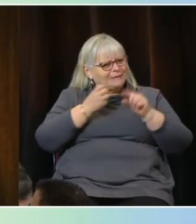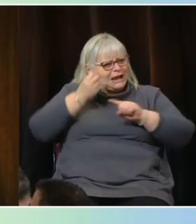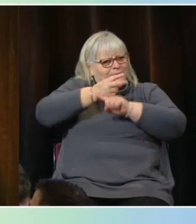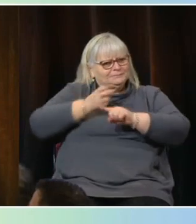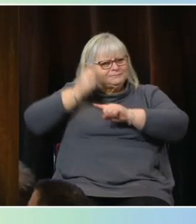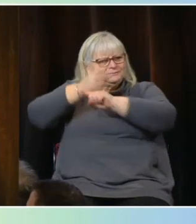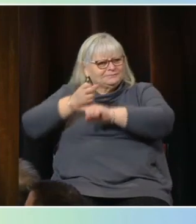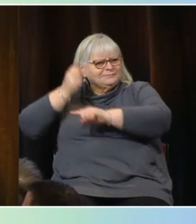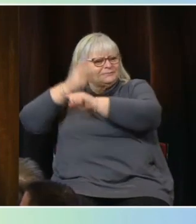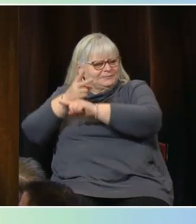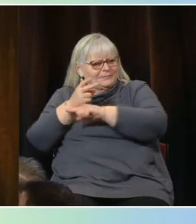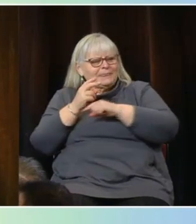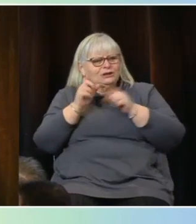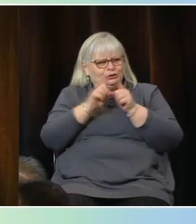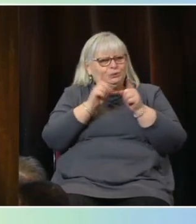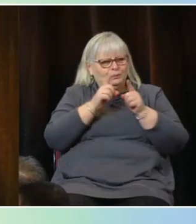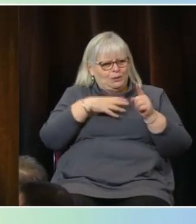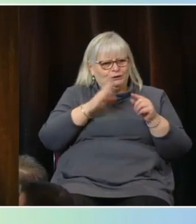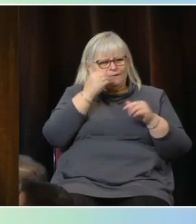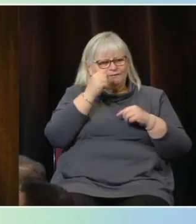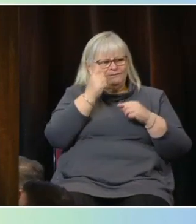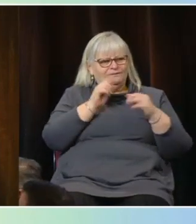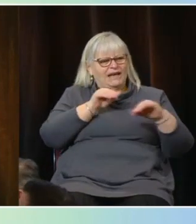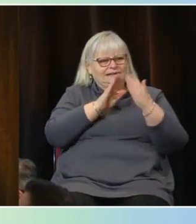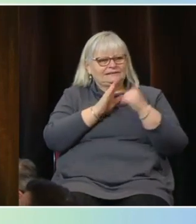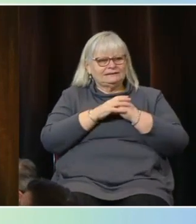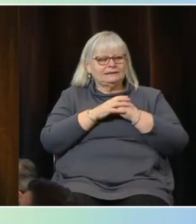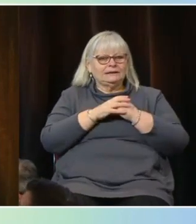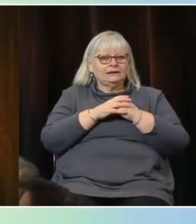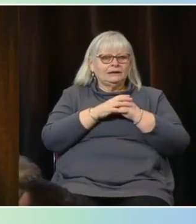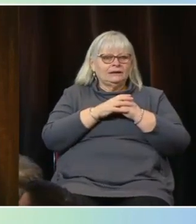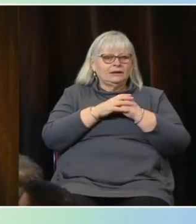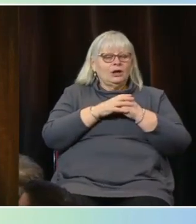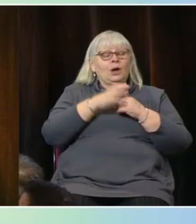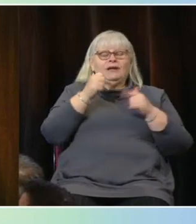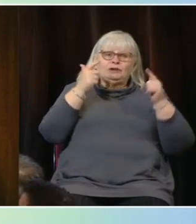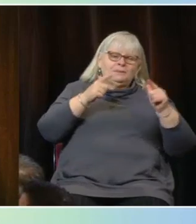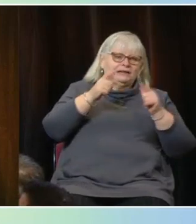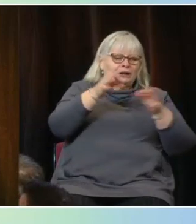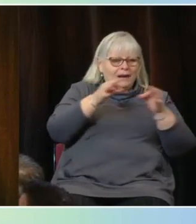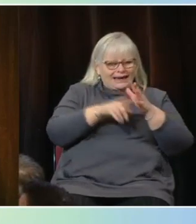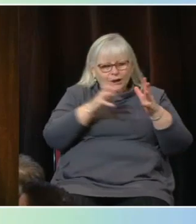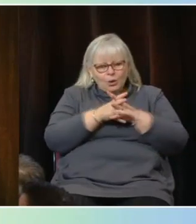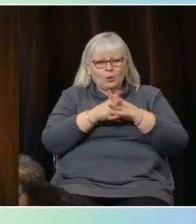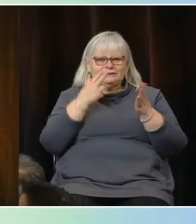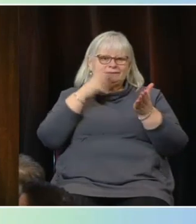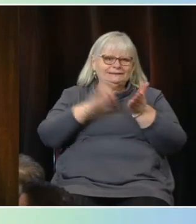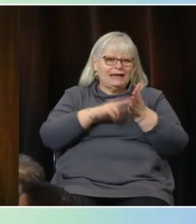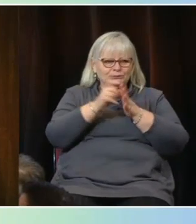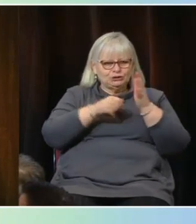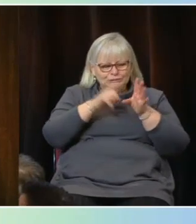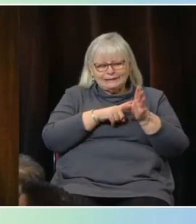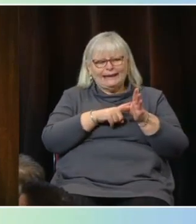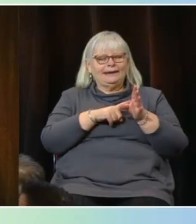the movement of Labor and resources these include overly restrictive land use planning laws and stamp Duty that discourage mobility